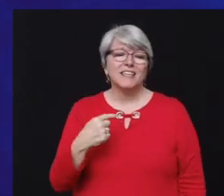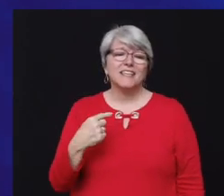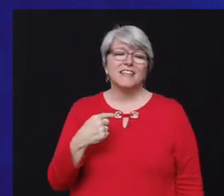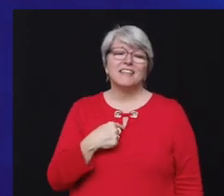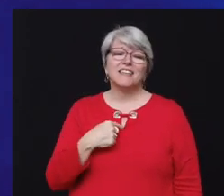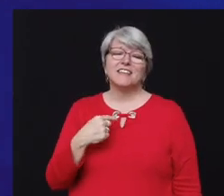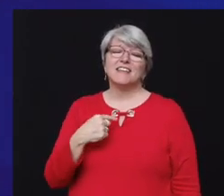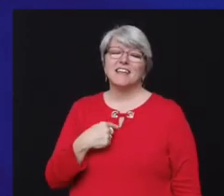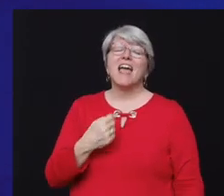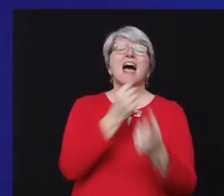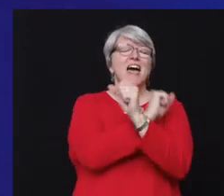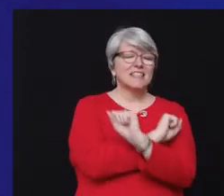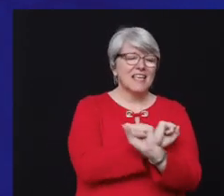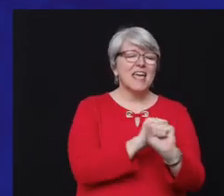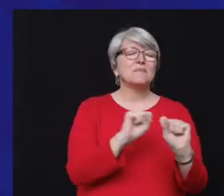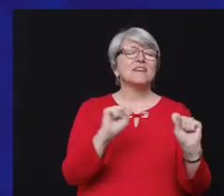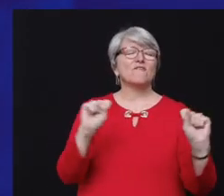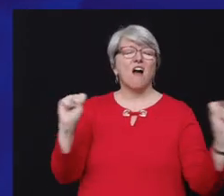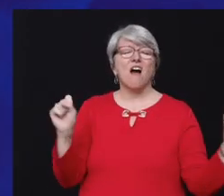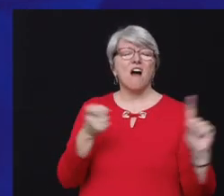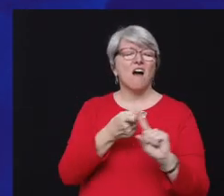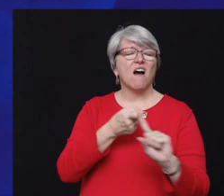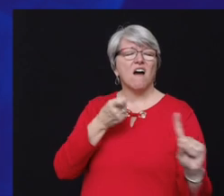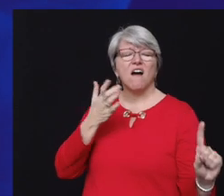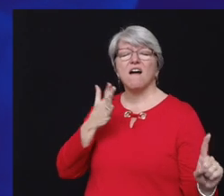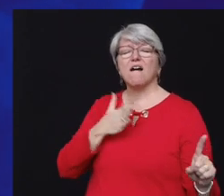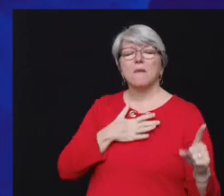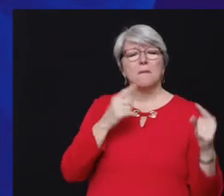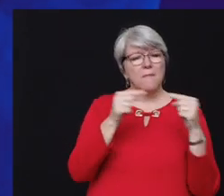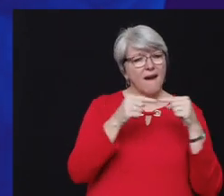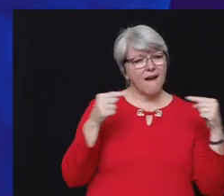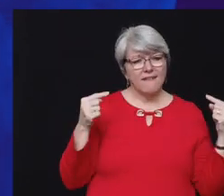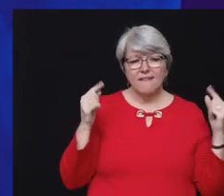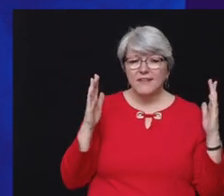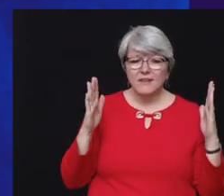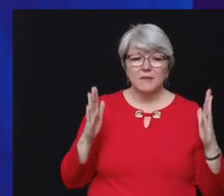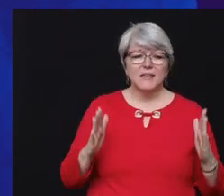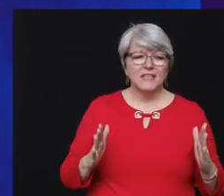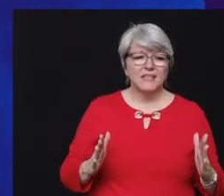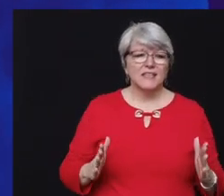me and saved me from my